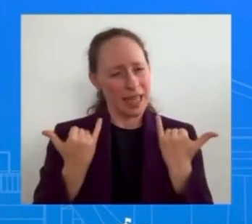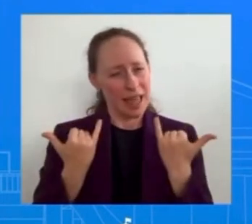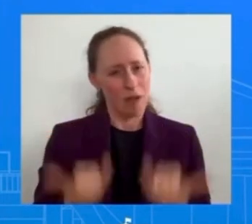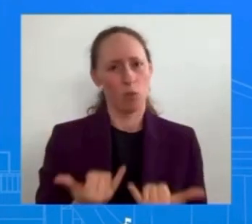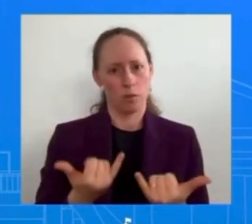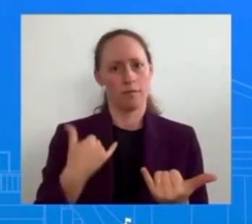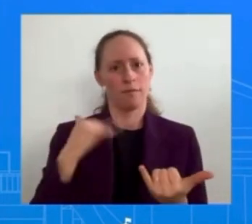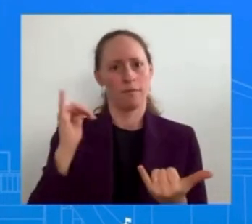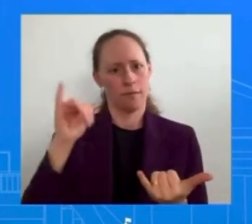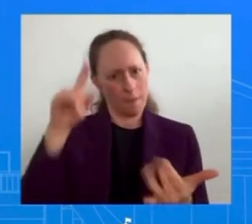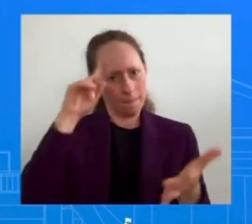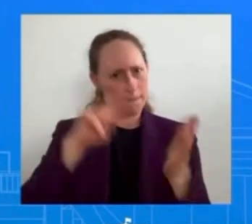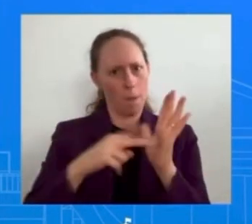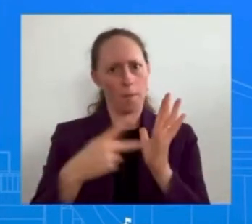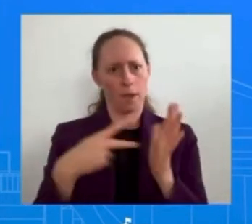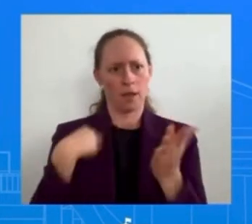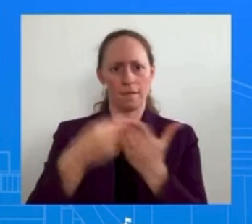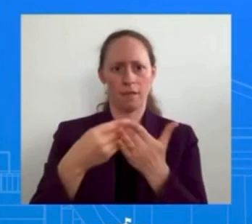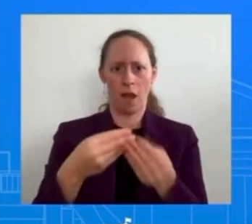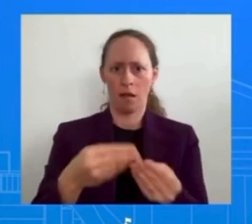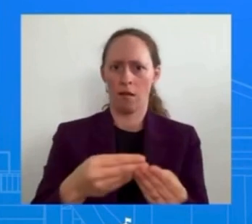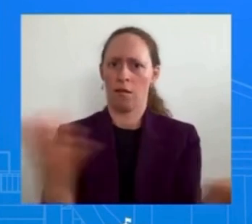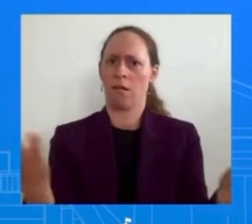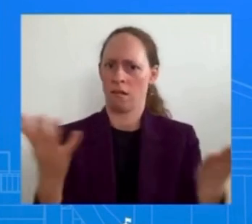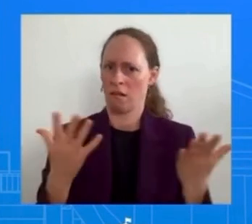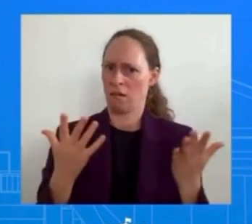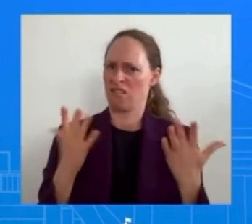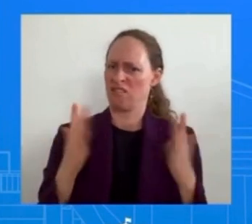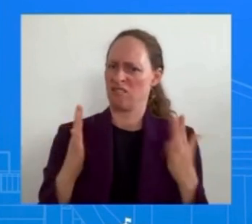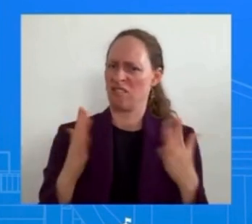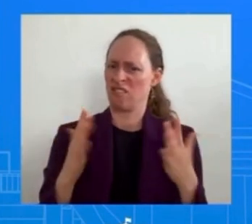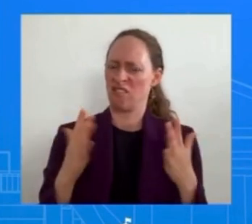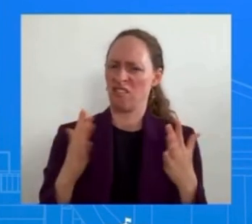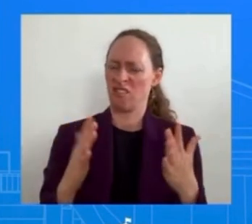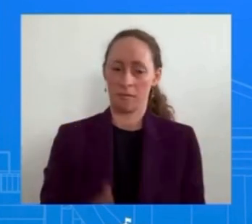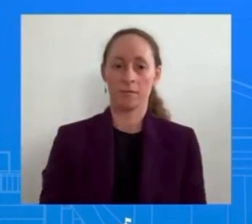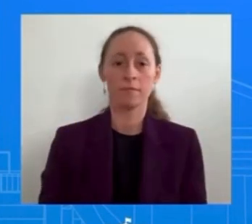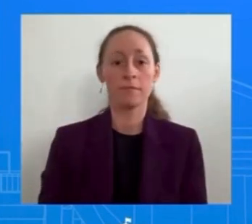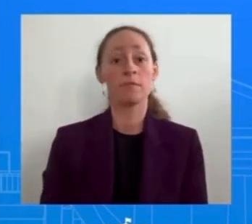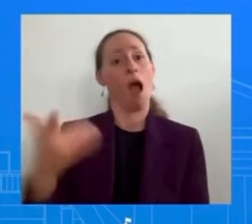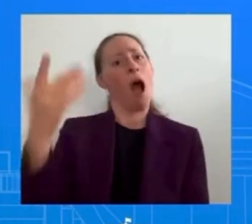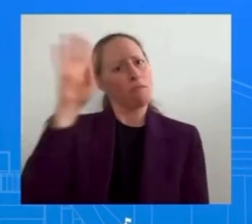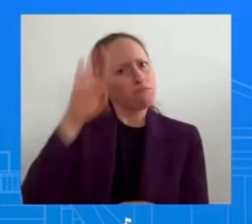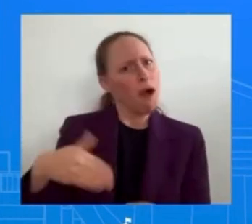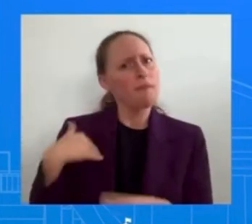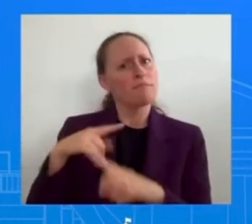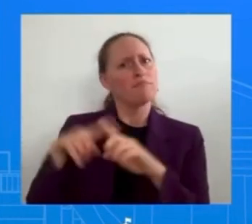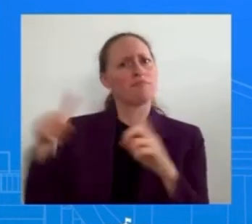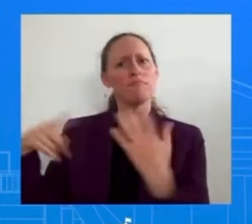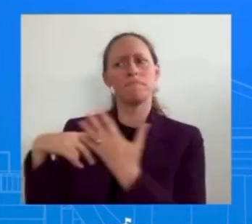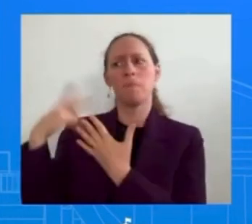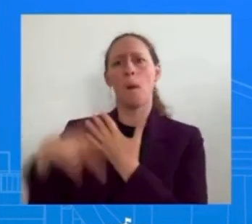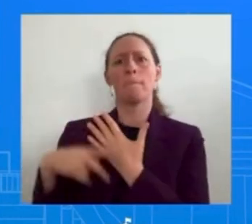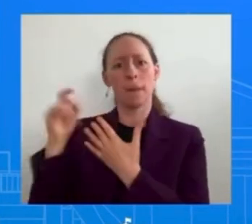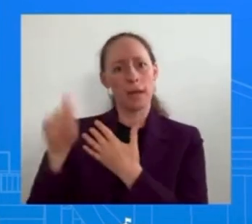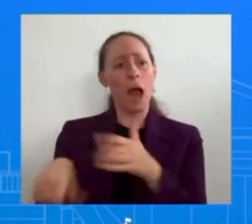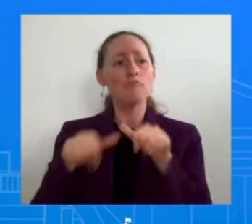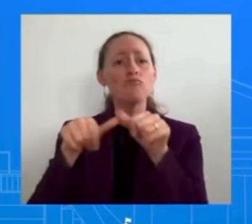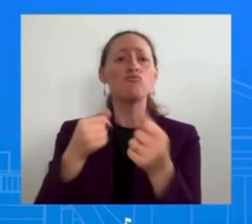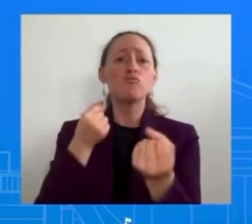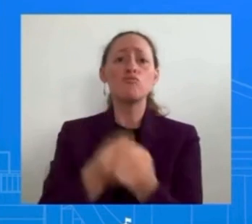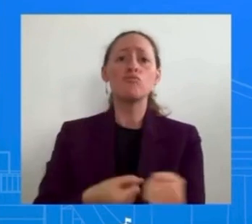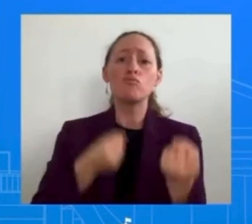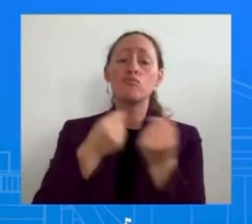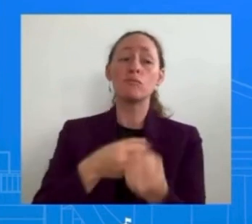our individual and household programs that can provide additional funding that covers, you know, home repairs. In this case, you know, many people, most people